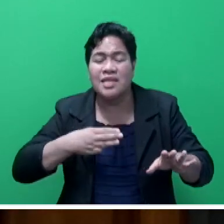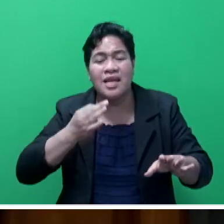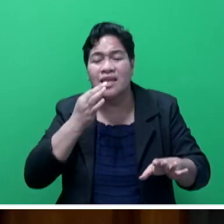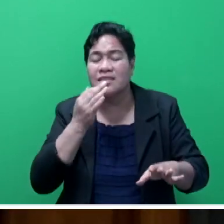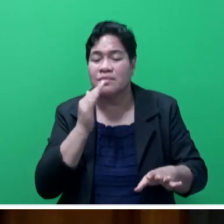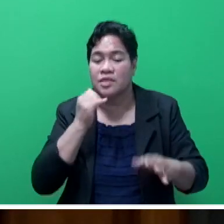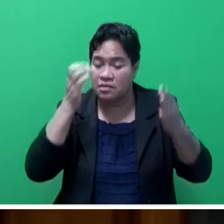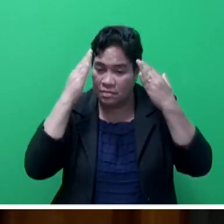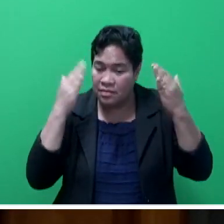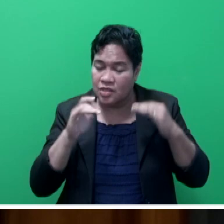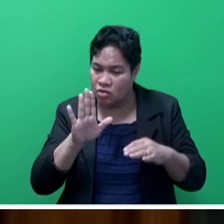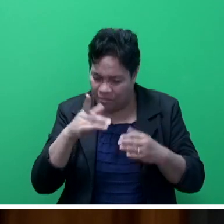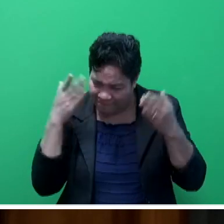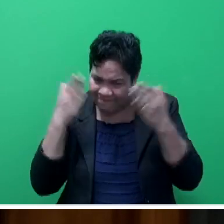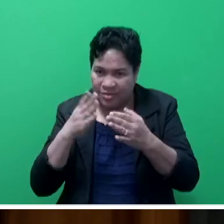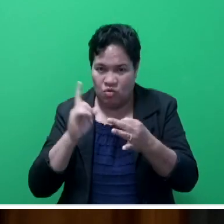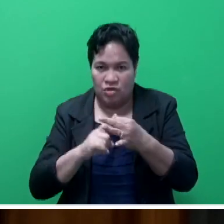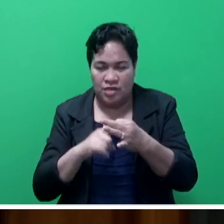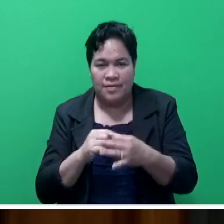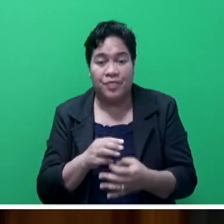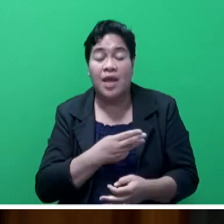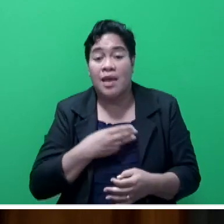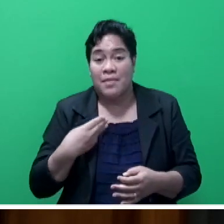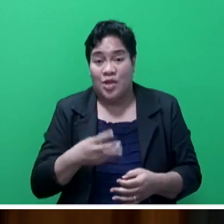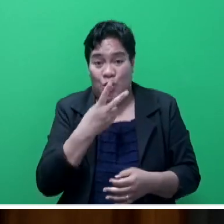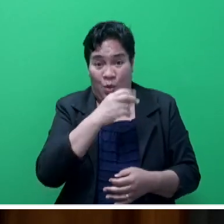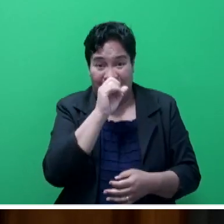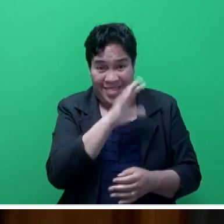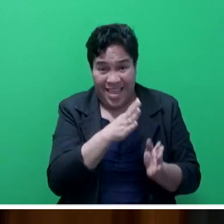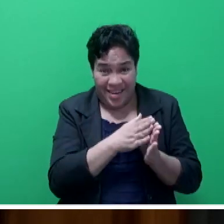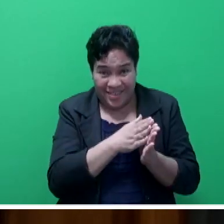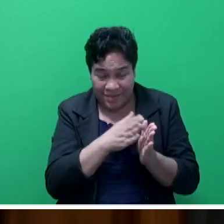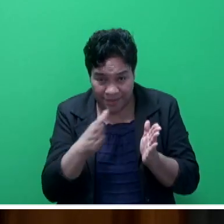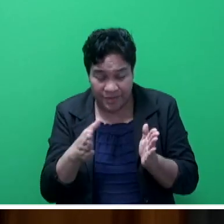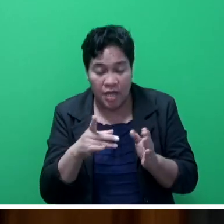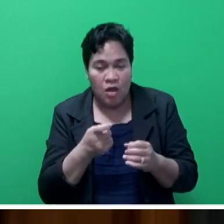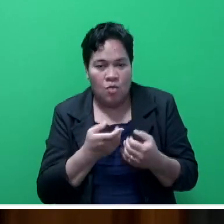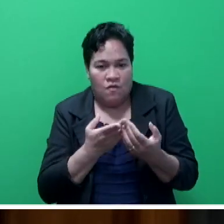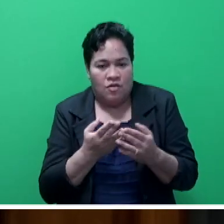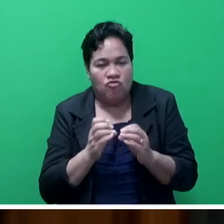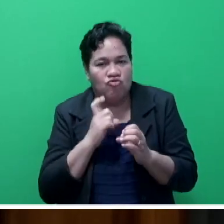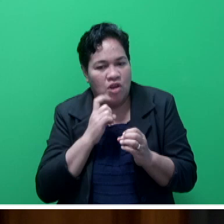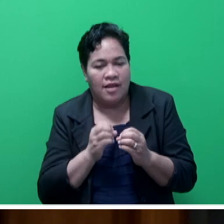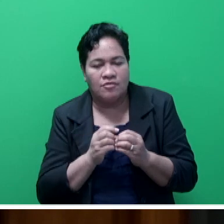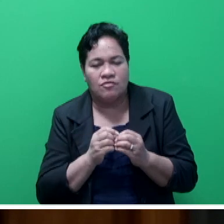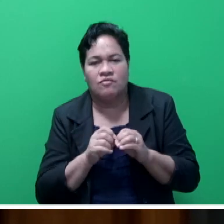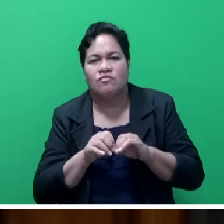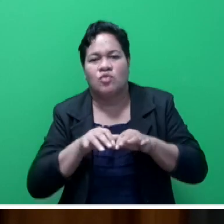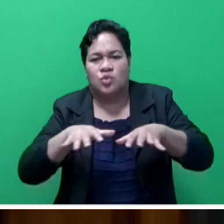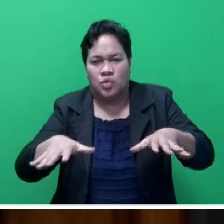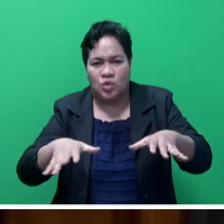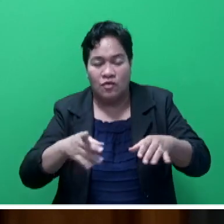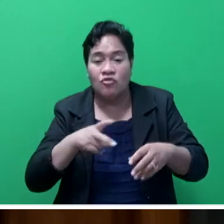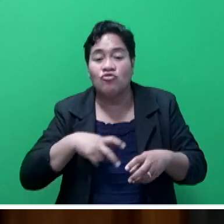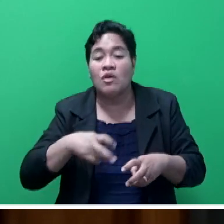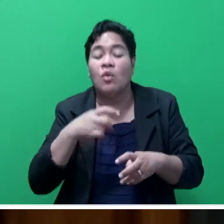to the question. Mr. Speaker, sir, the Ministry in 2010 made provisions to extend the transport assistance schemes to